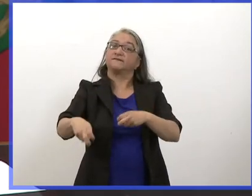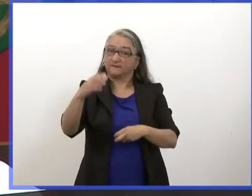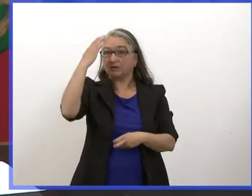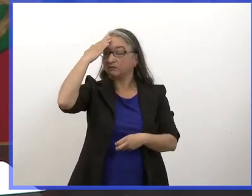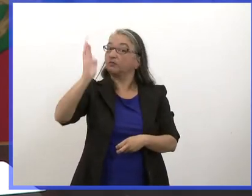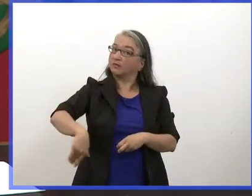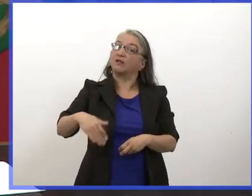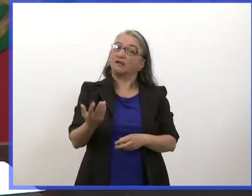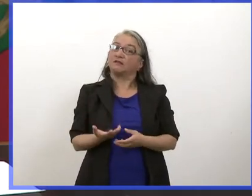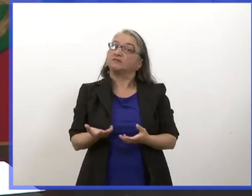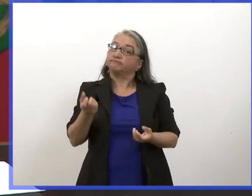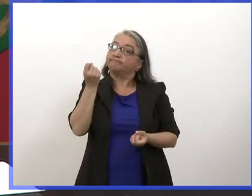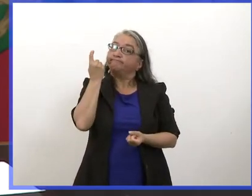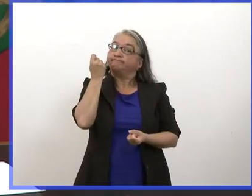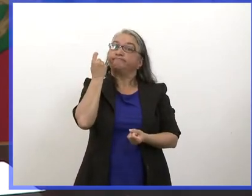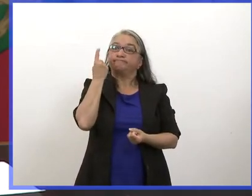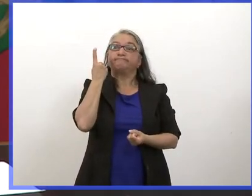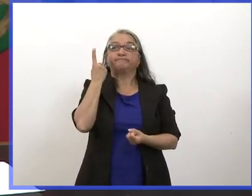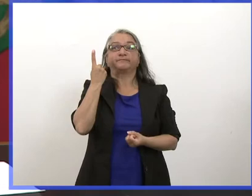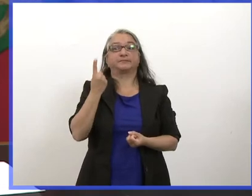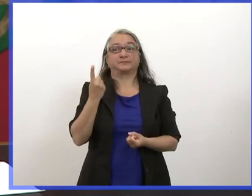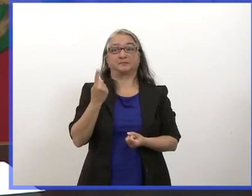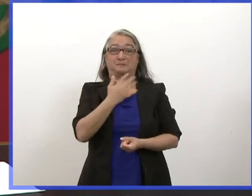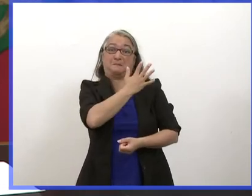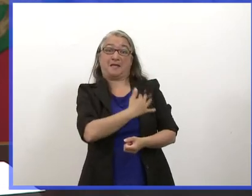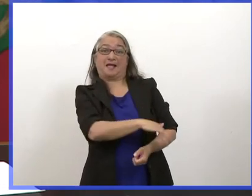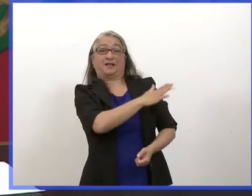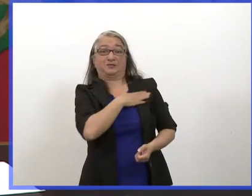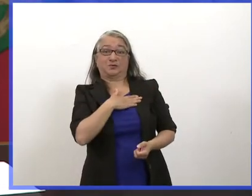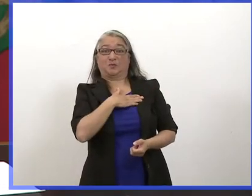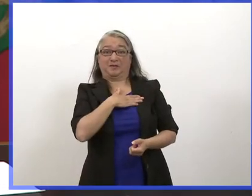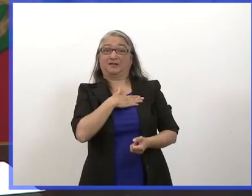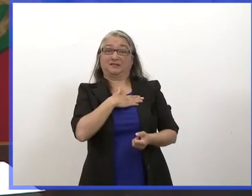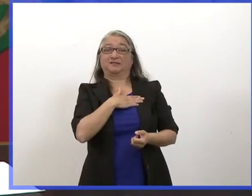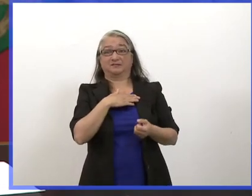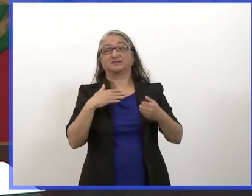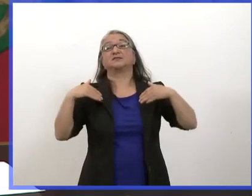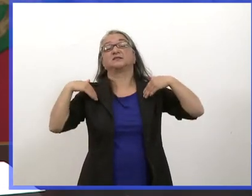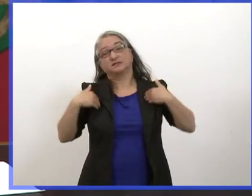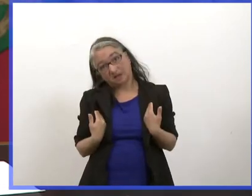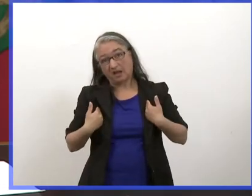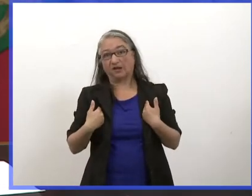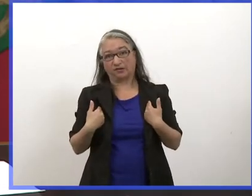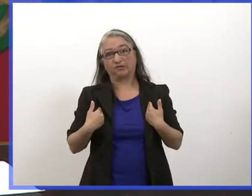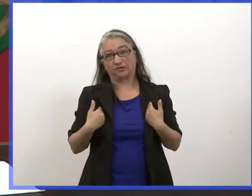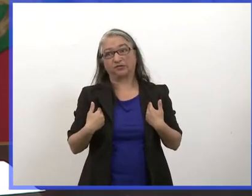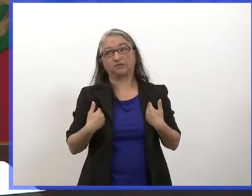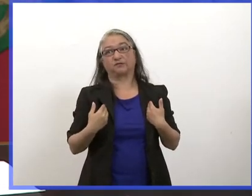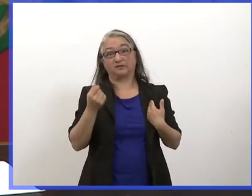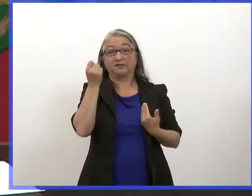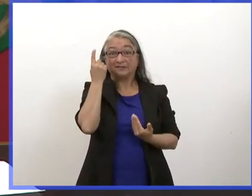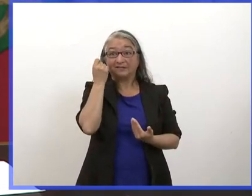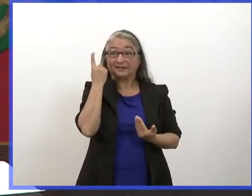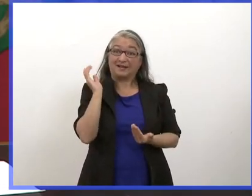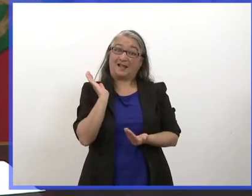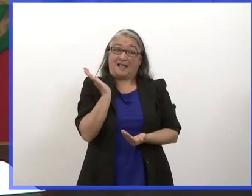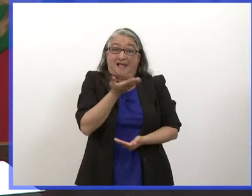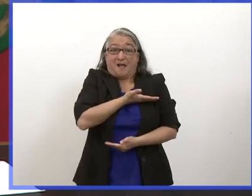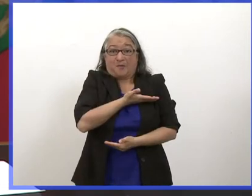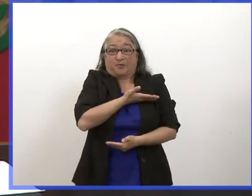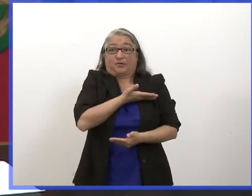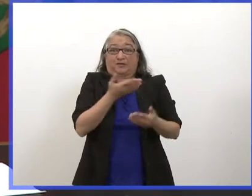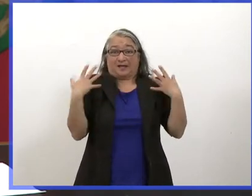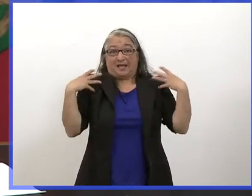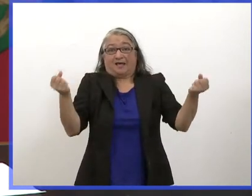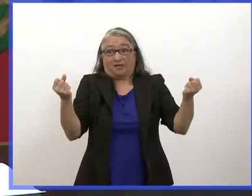Manitobans are tired, but our healthcare system is depending on us to bring down these numbers. So these new public health orders will